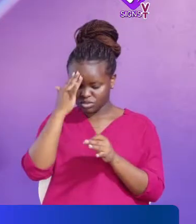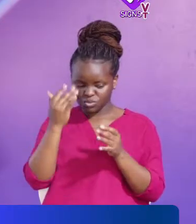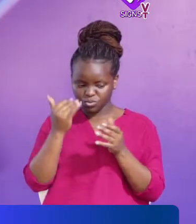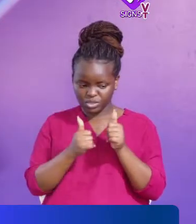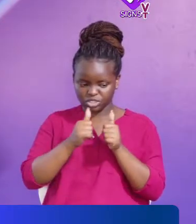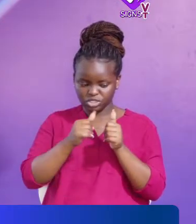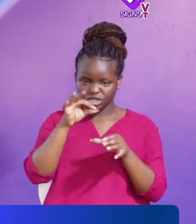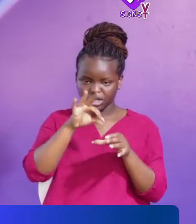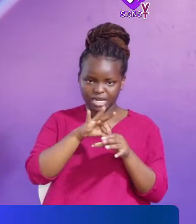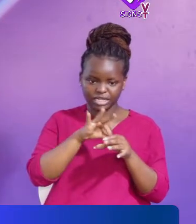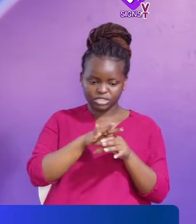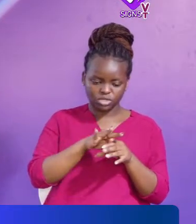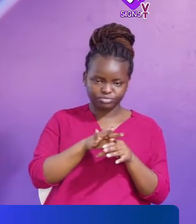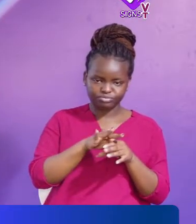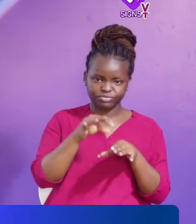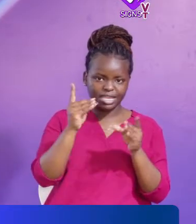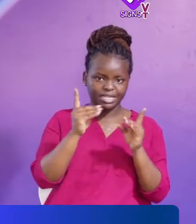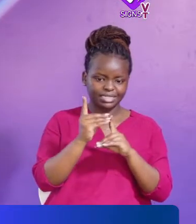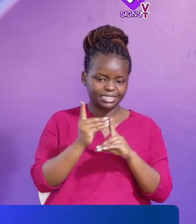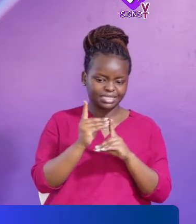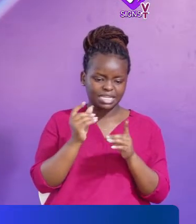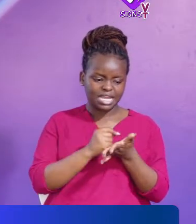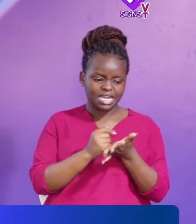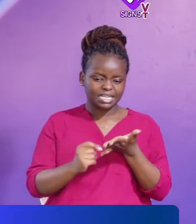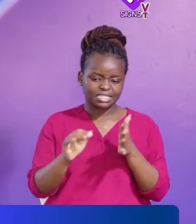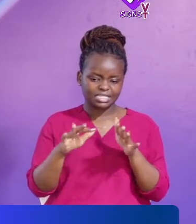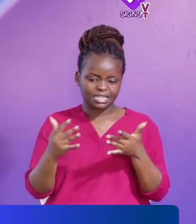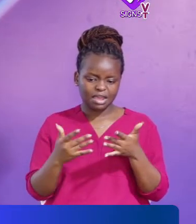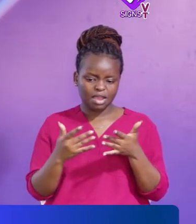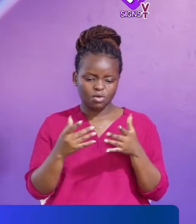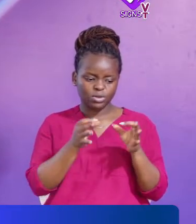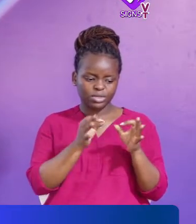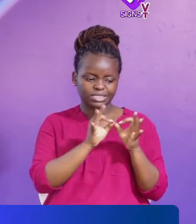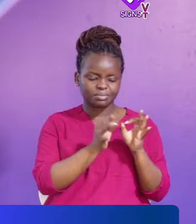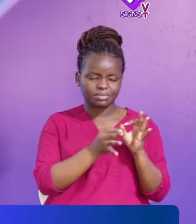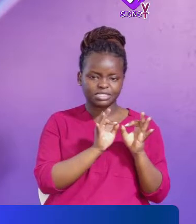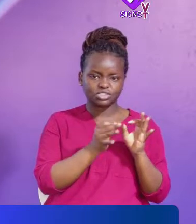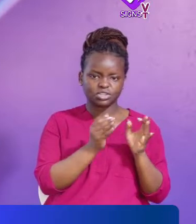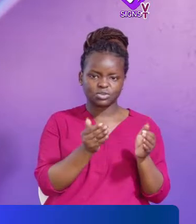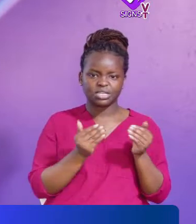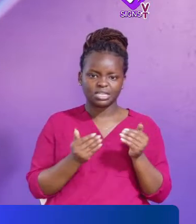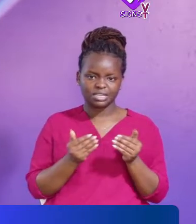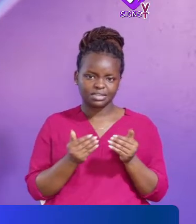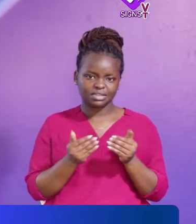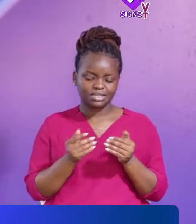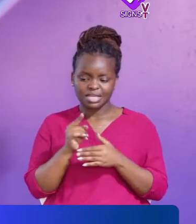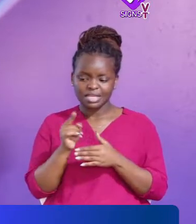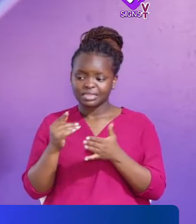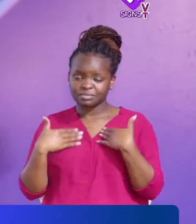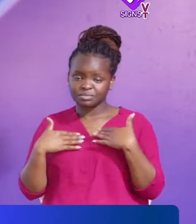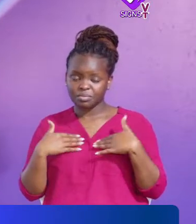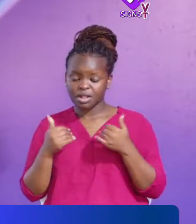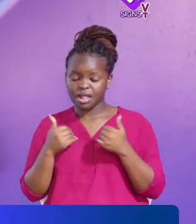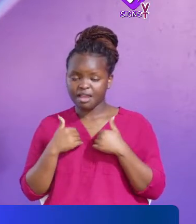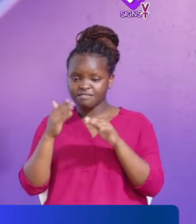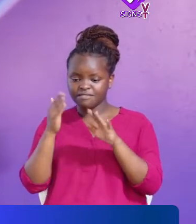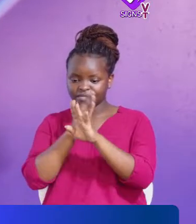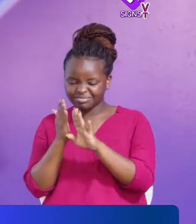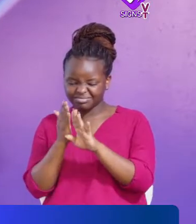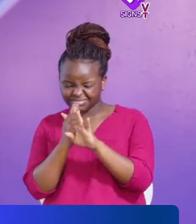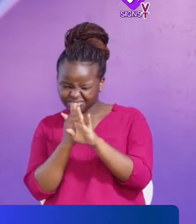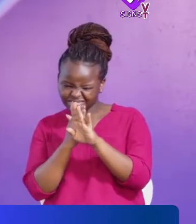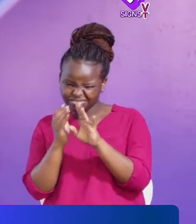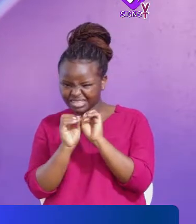date? That it was written in a way that they need interpretation. These people have opaque laws, opaque